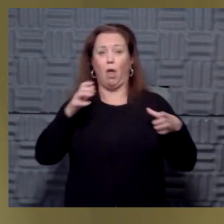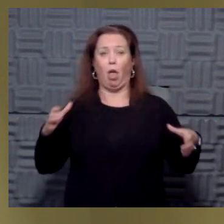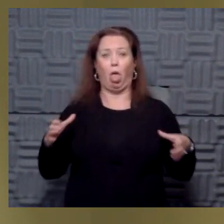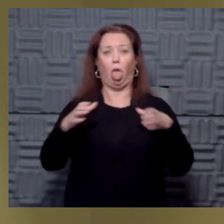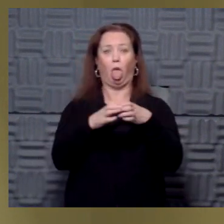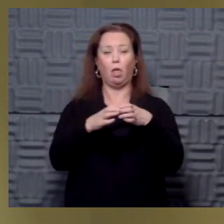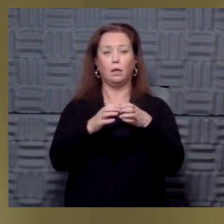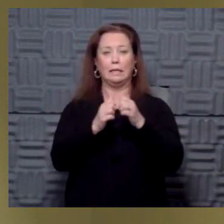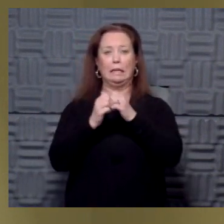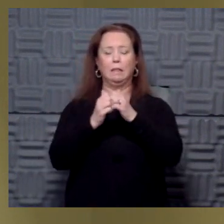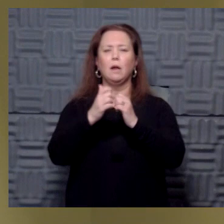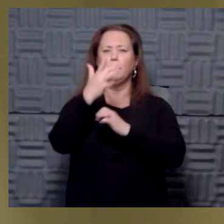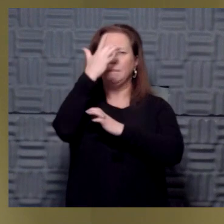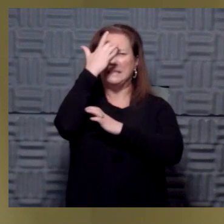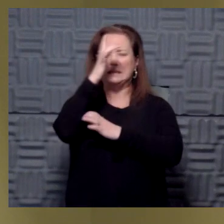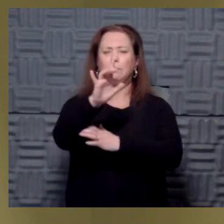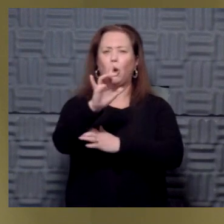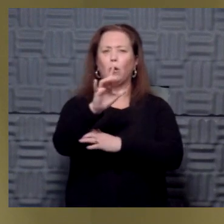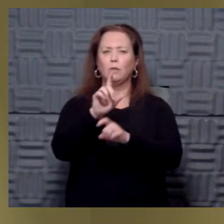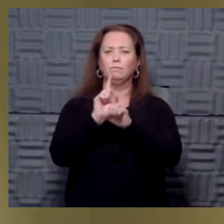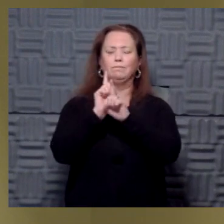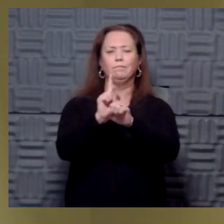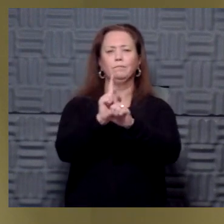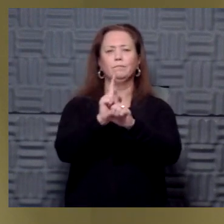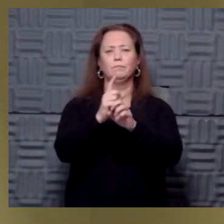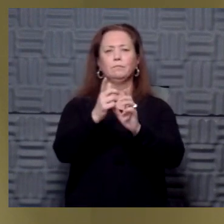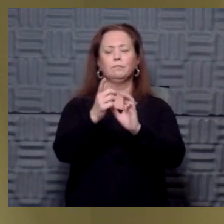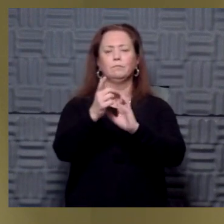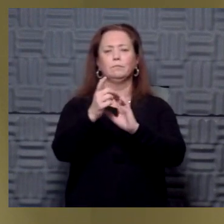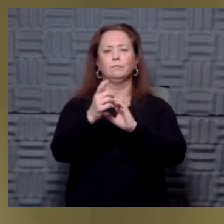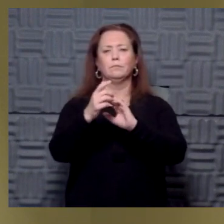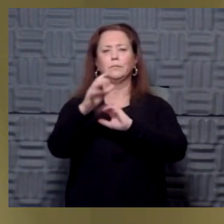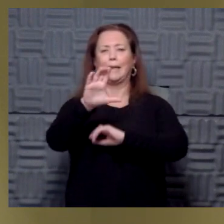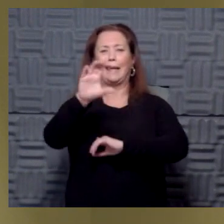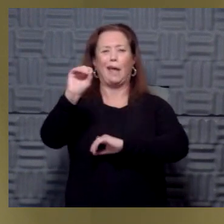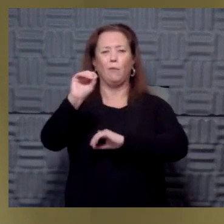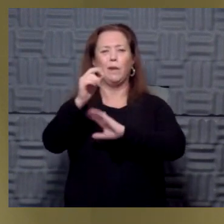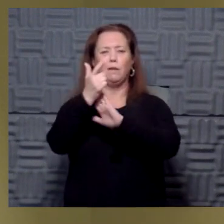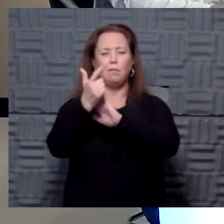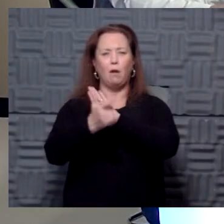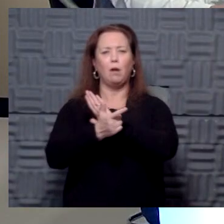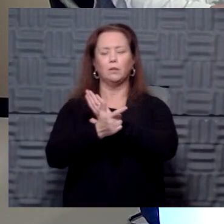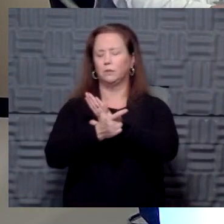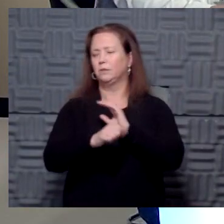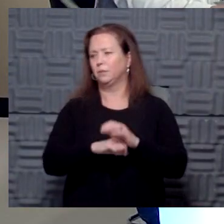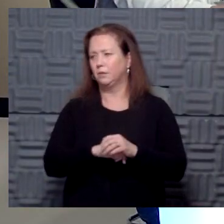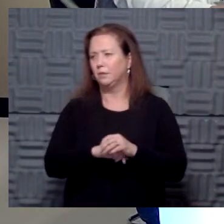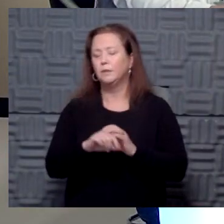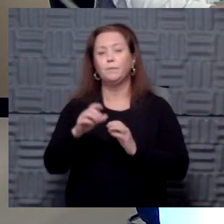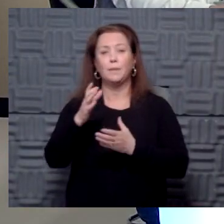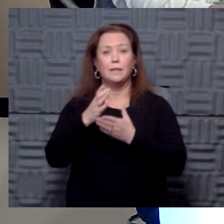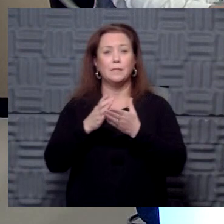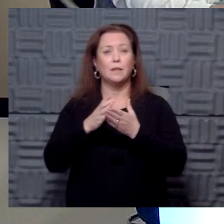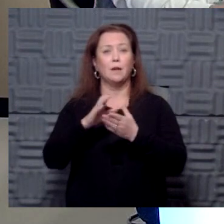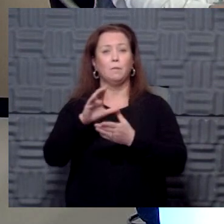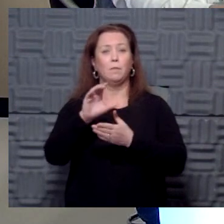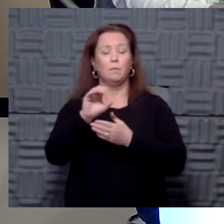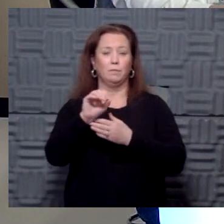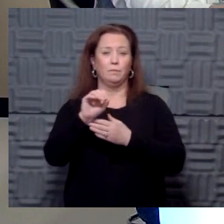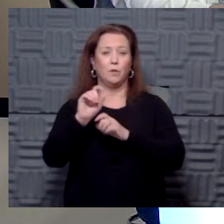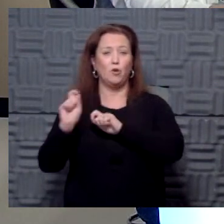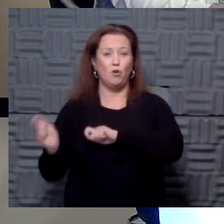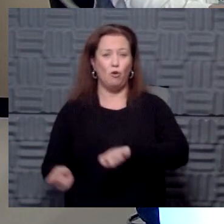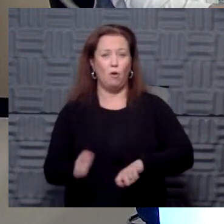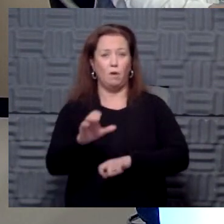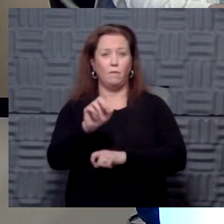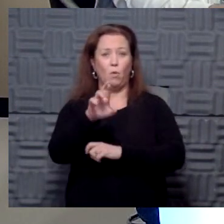things of that nature. Be smart and still adhere to the mandates of the county and the state. And then there's some courses that said walk only, but no